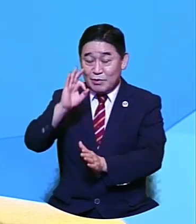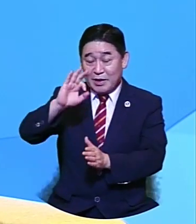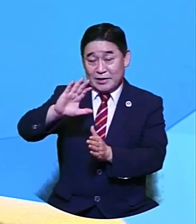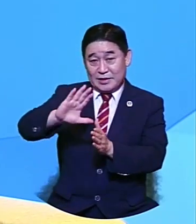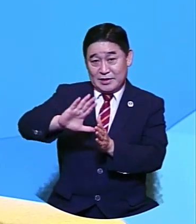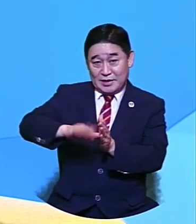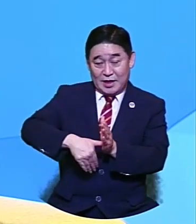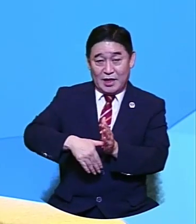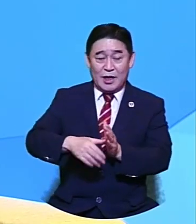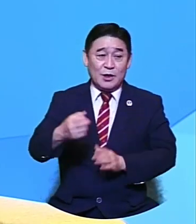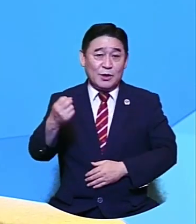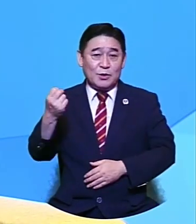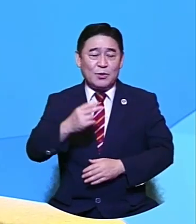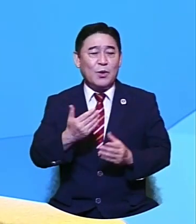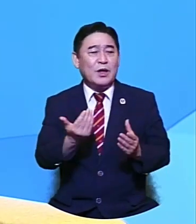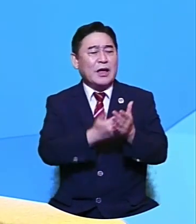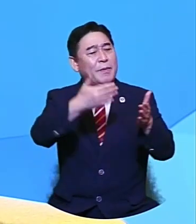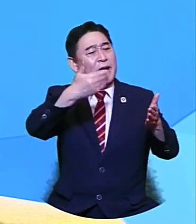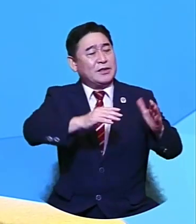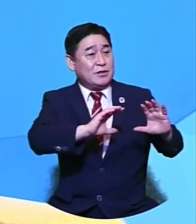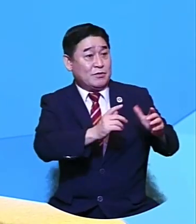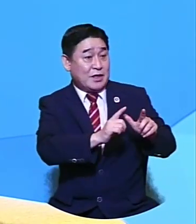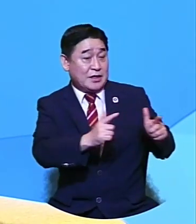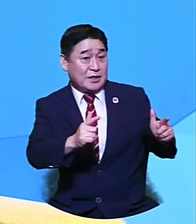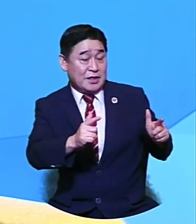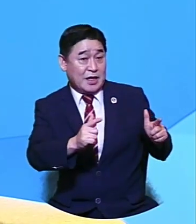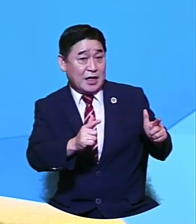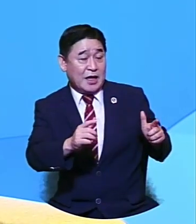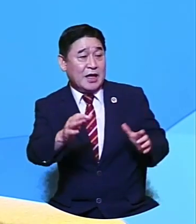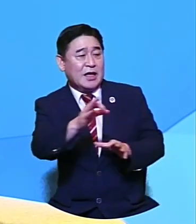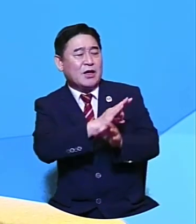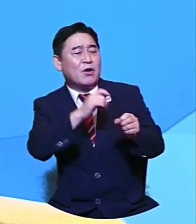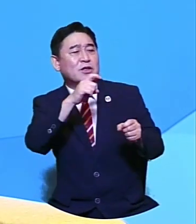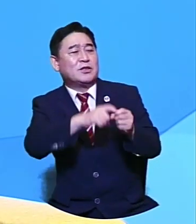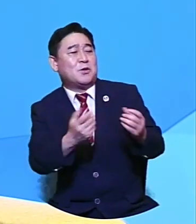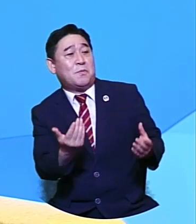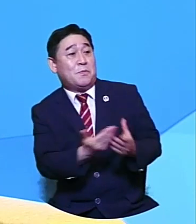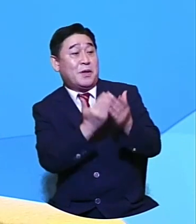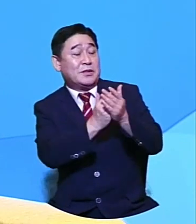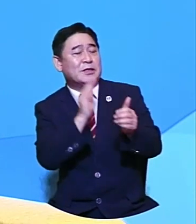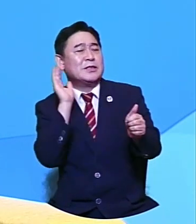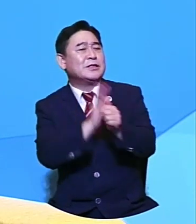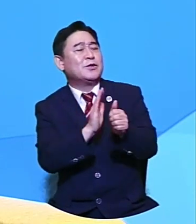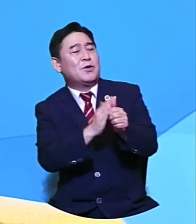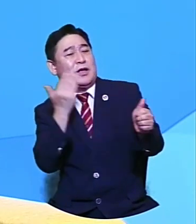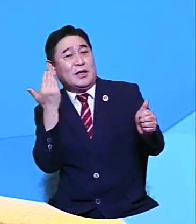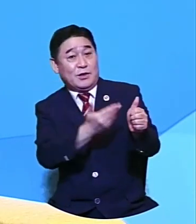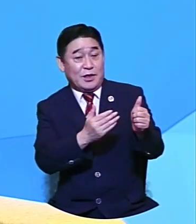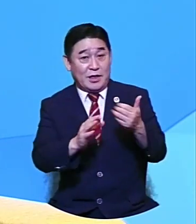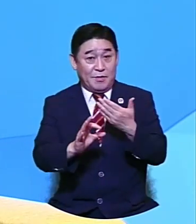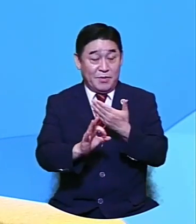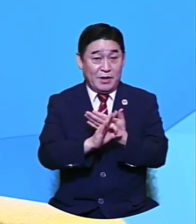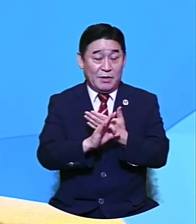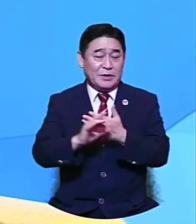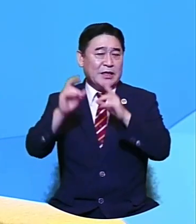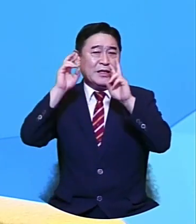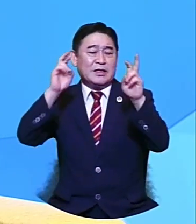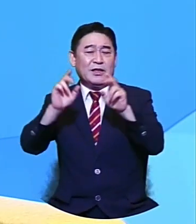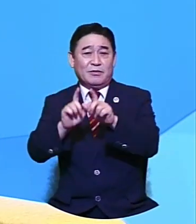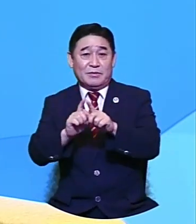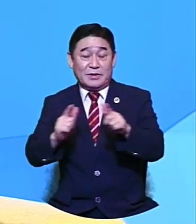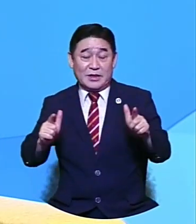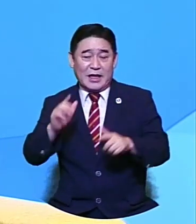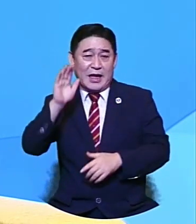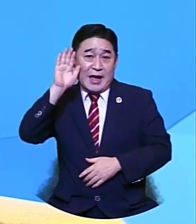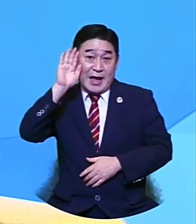the developing countries, it means that the business enterprises will have more and better opportunity